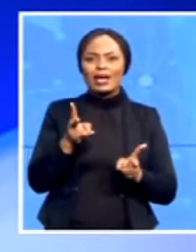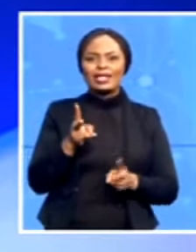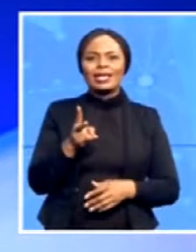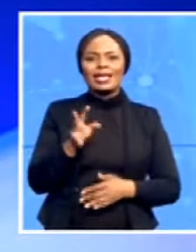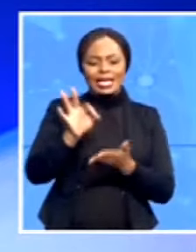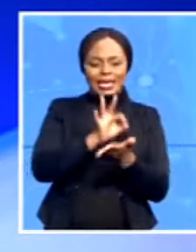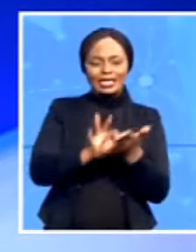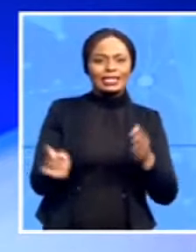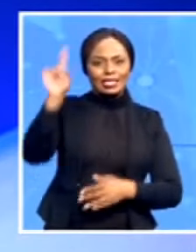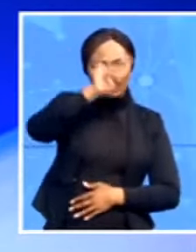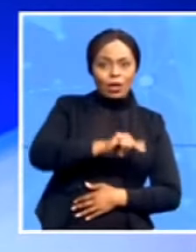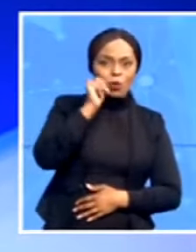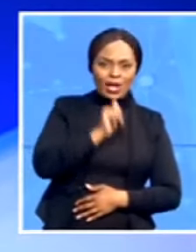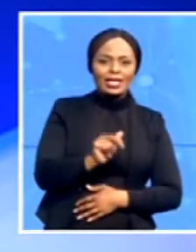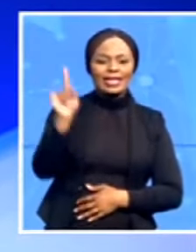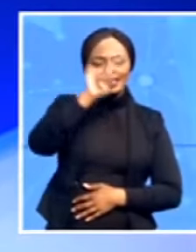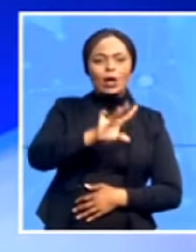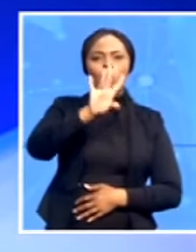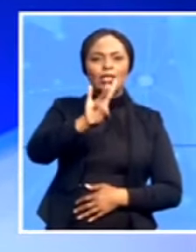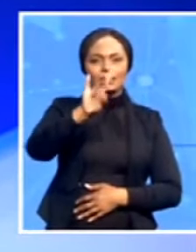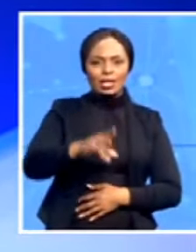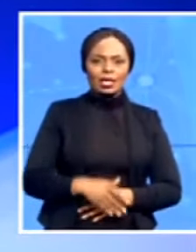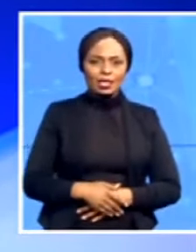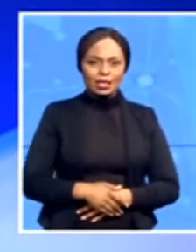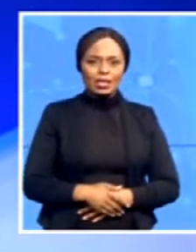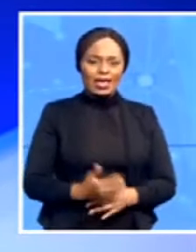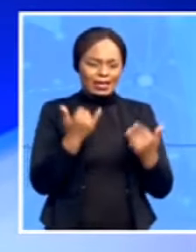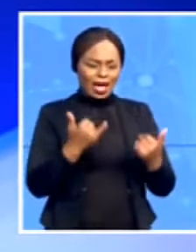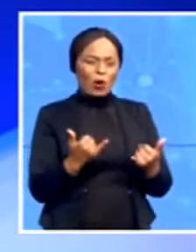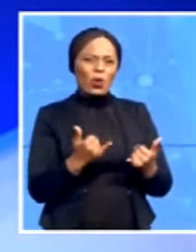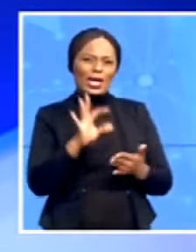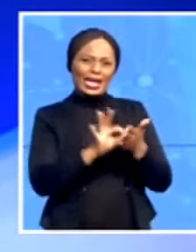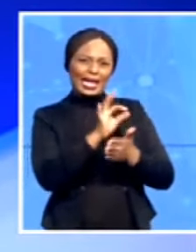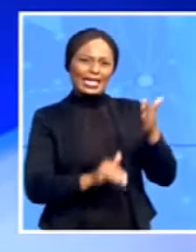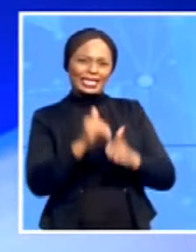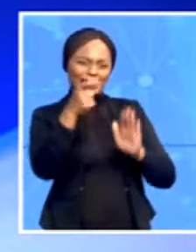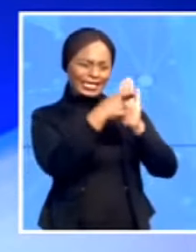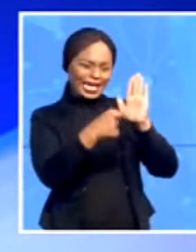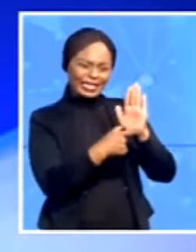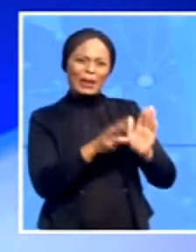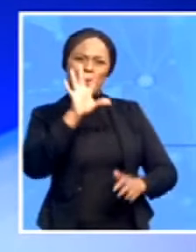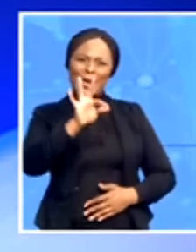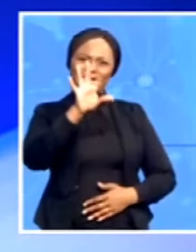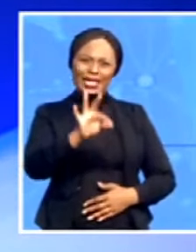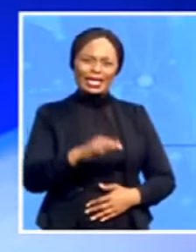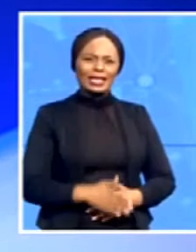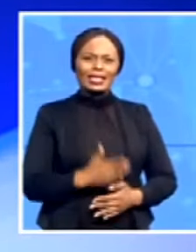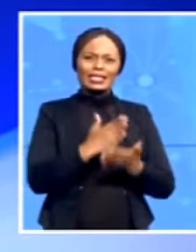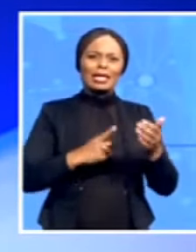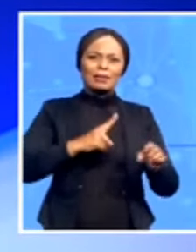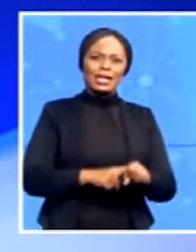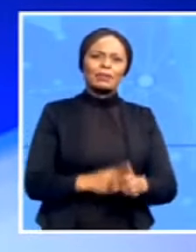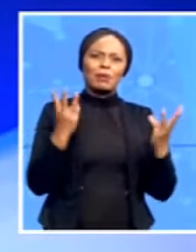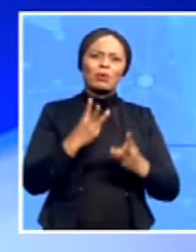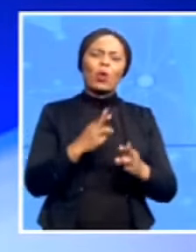election date on a Monday, people take sometimes Friday off, knowing that they've got now